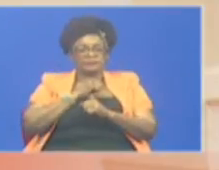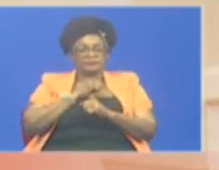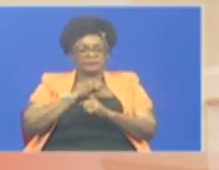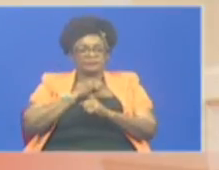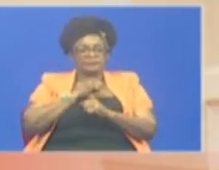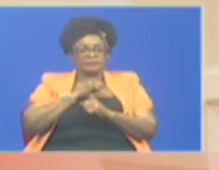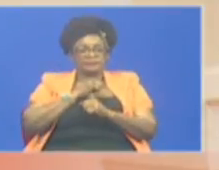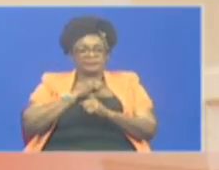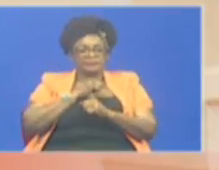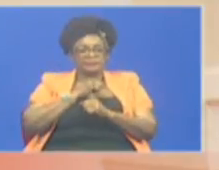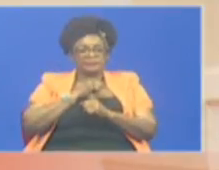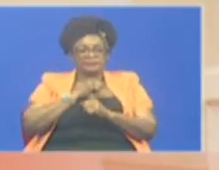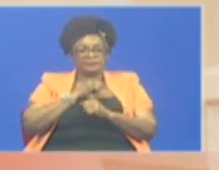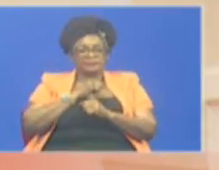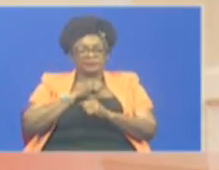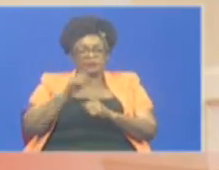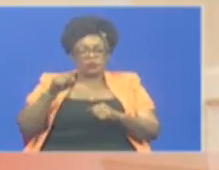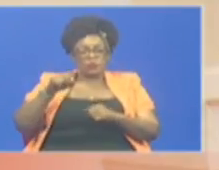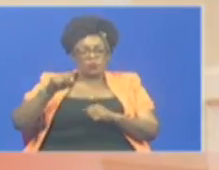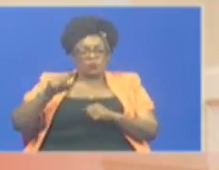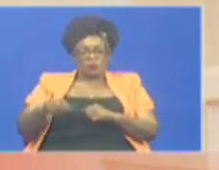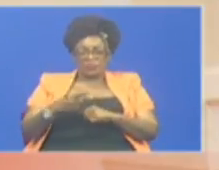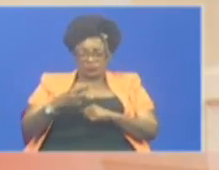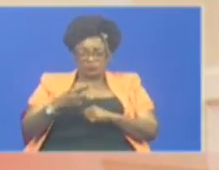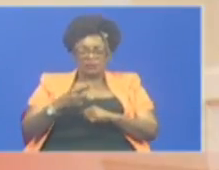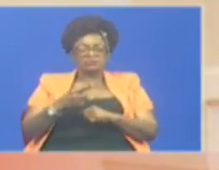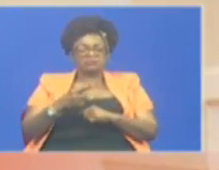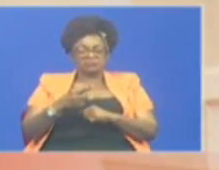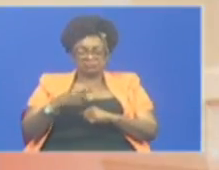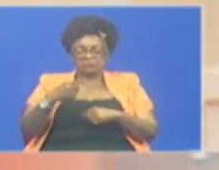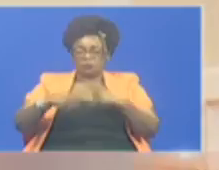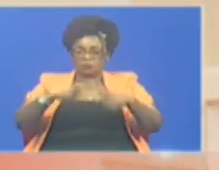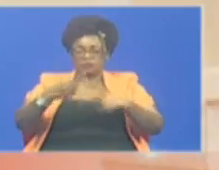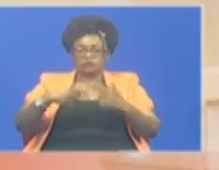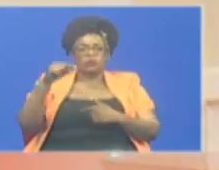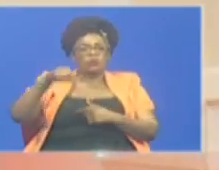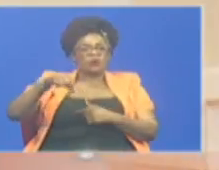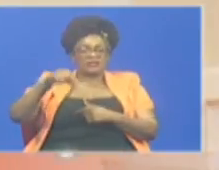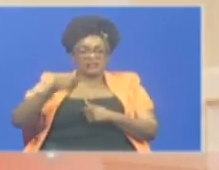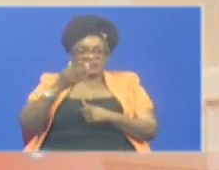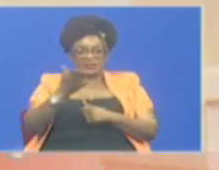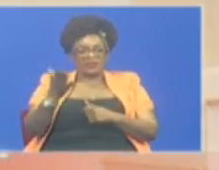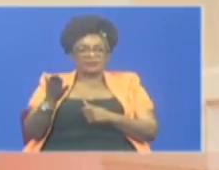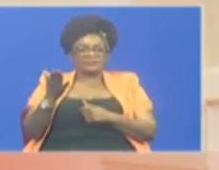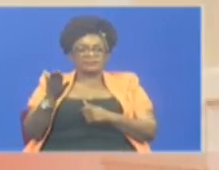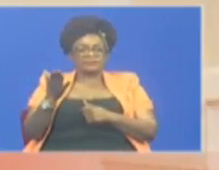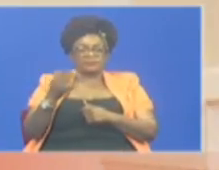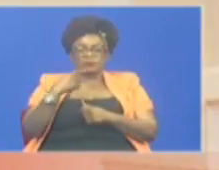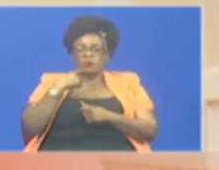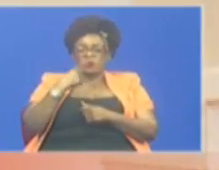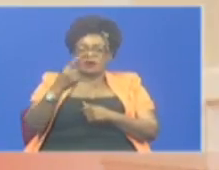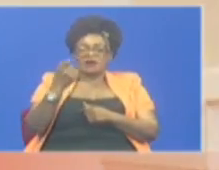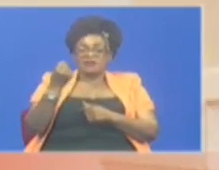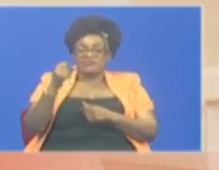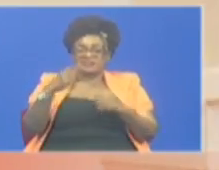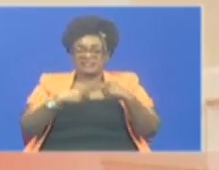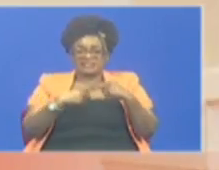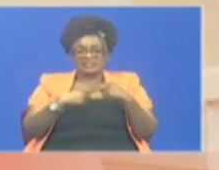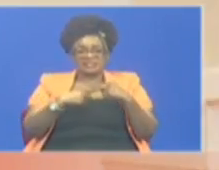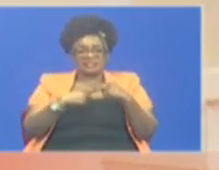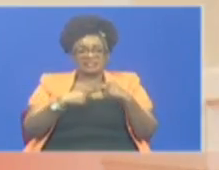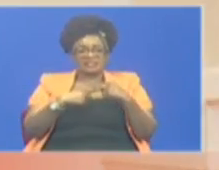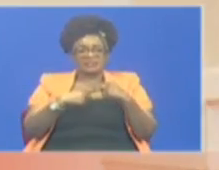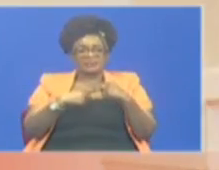and nearly 1,000 are still in quarantine, and 156